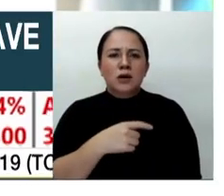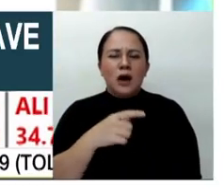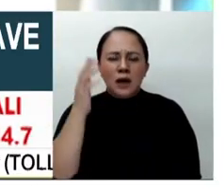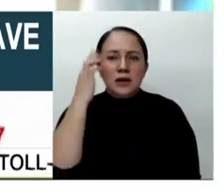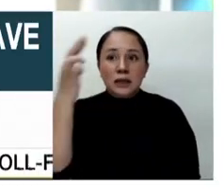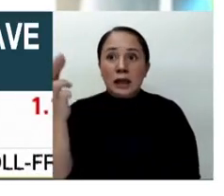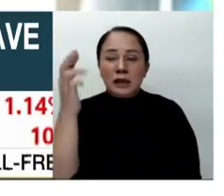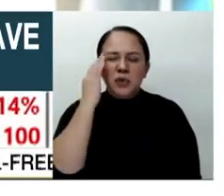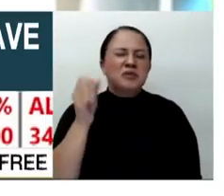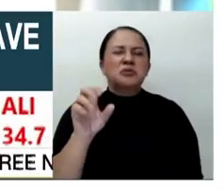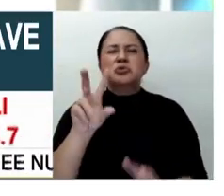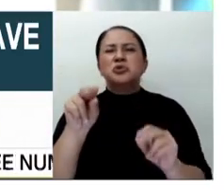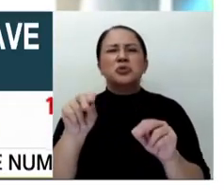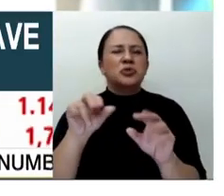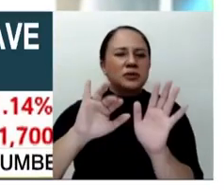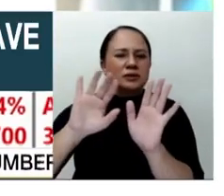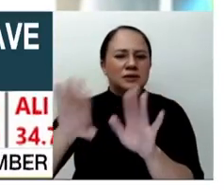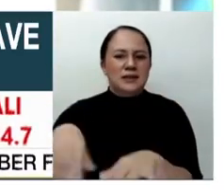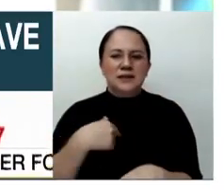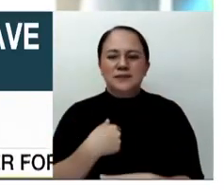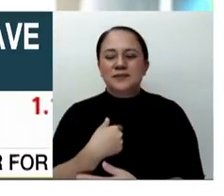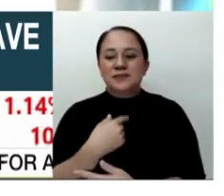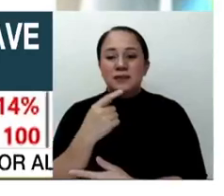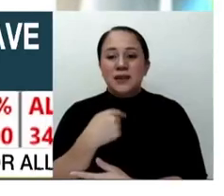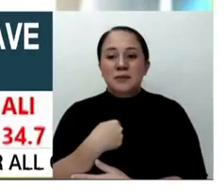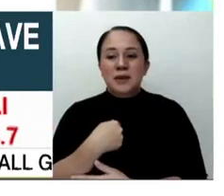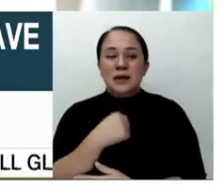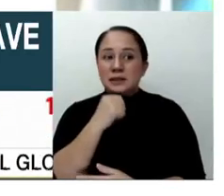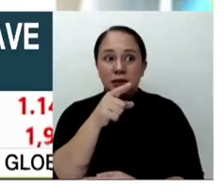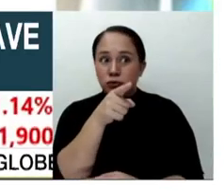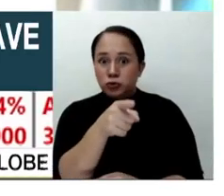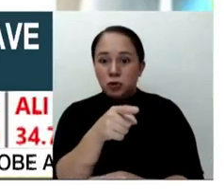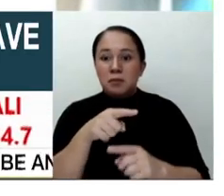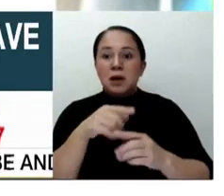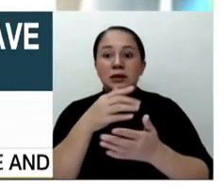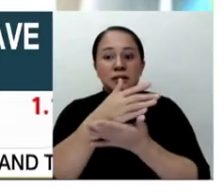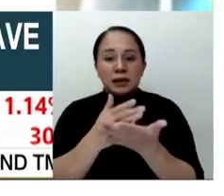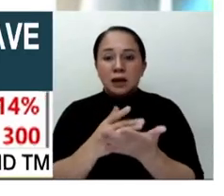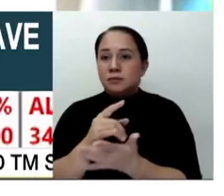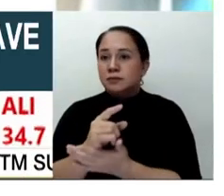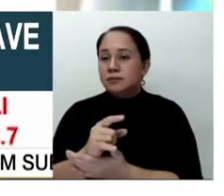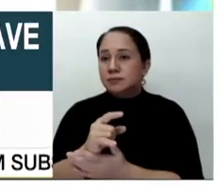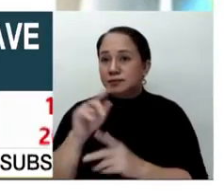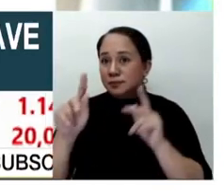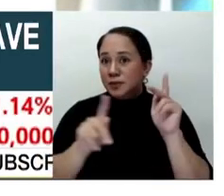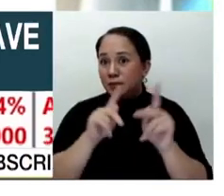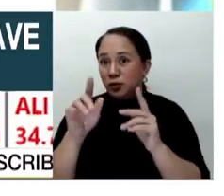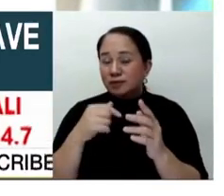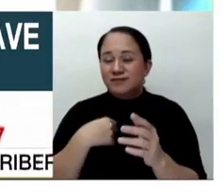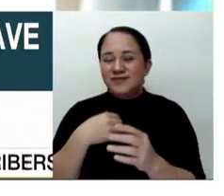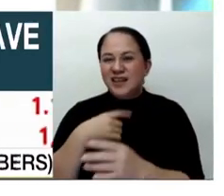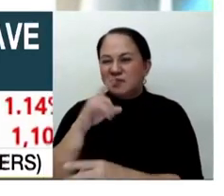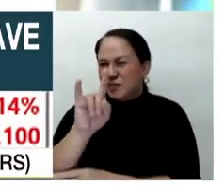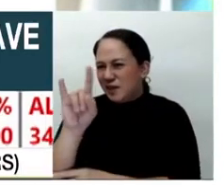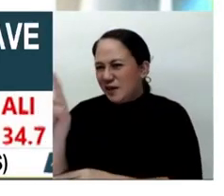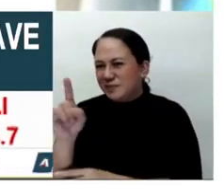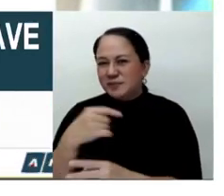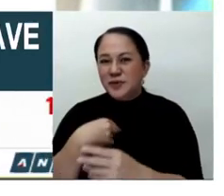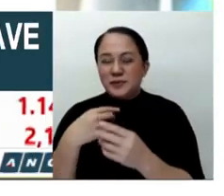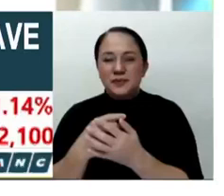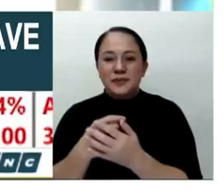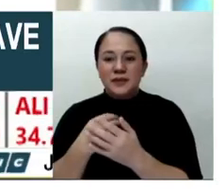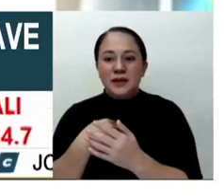Hindi, kasi itong, alam mo, ito, Carmina, no? Hindi ikaw, but there's some media, even social media persons. Anong nangyari doon